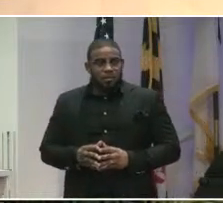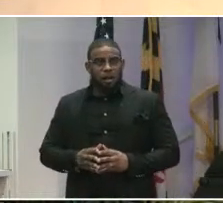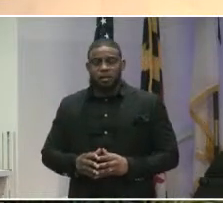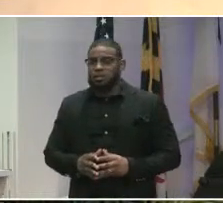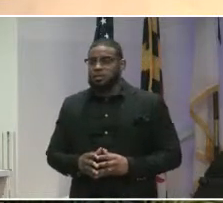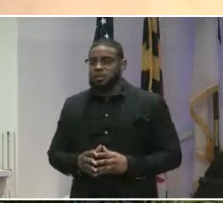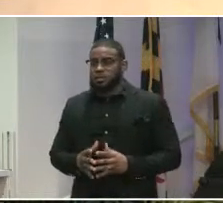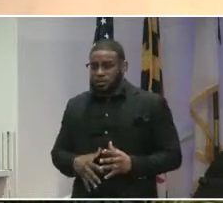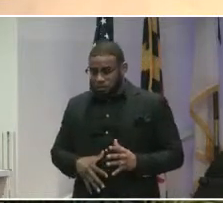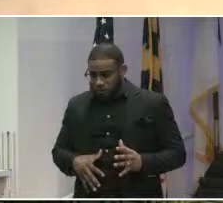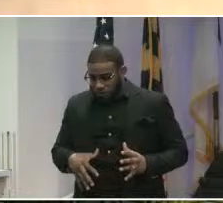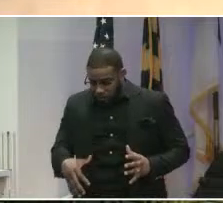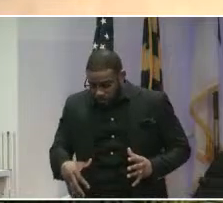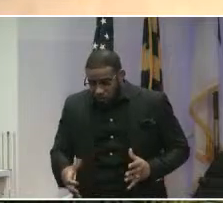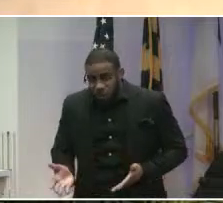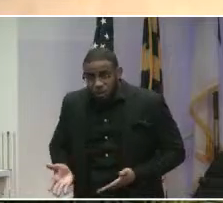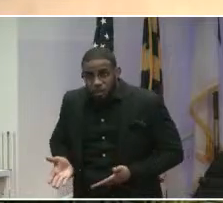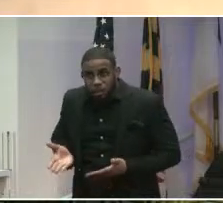Carried me